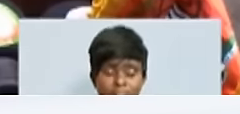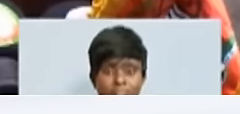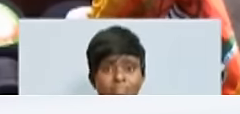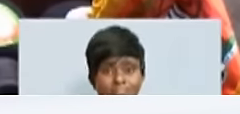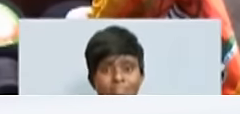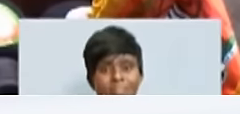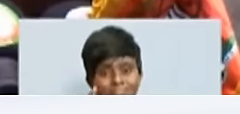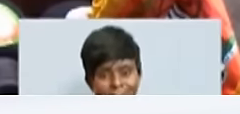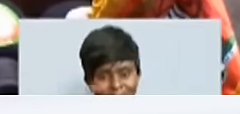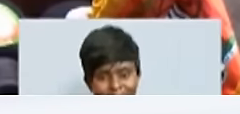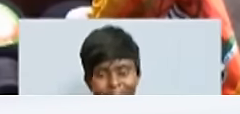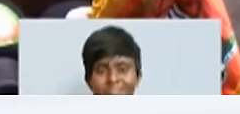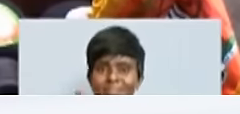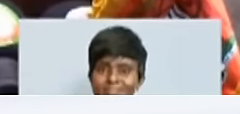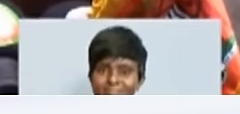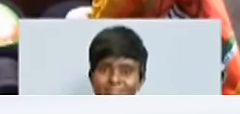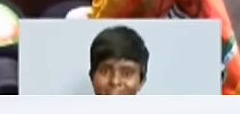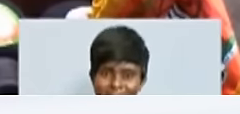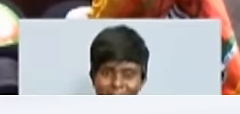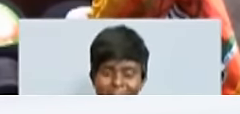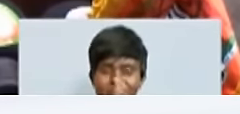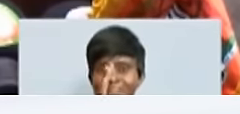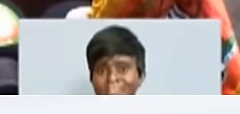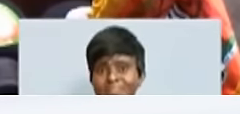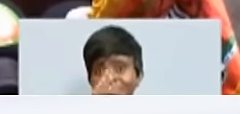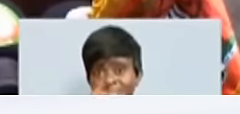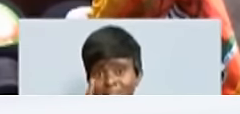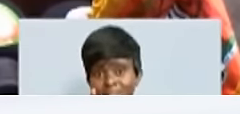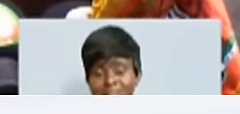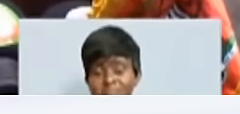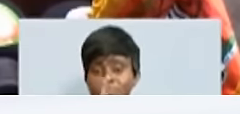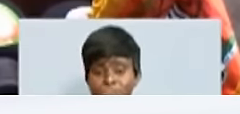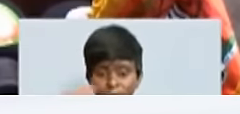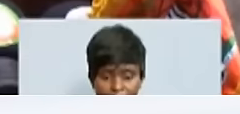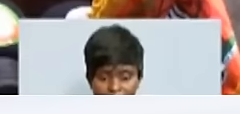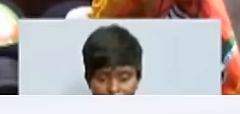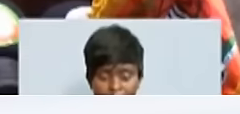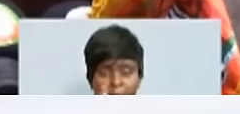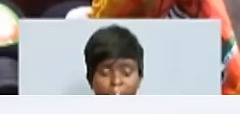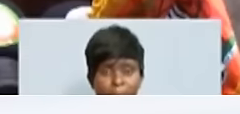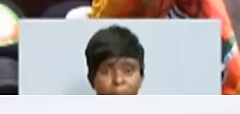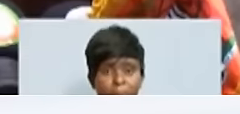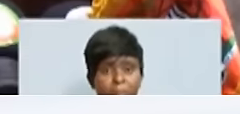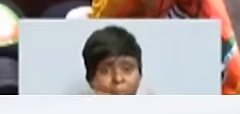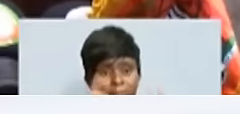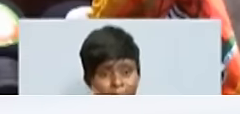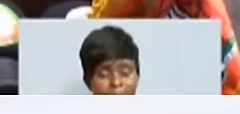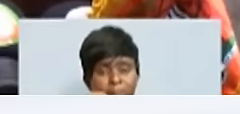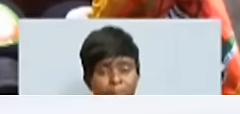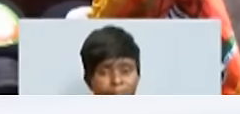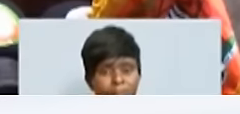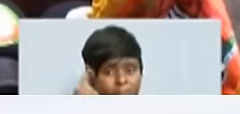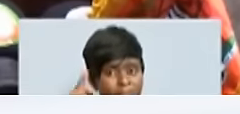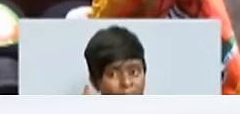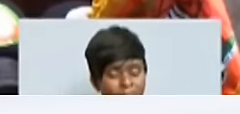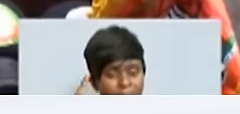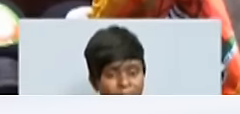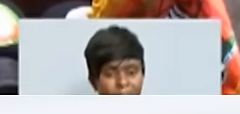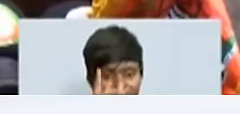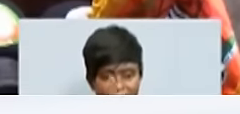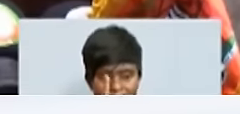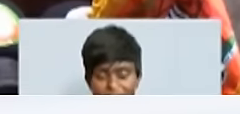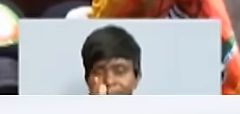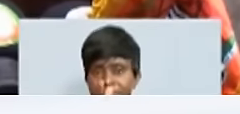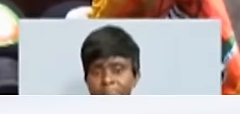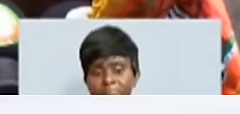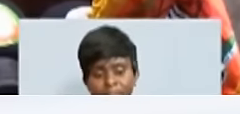Lovely country, Zambia. Madam Speaker, to strengthen the legal and institutional frameworks for upholding the rule of